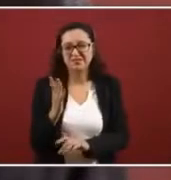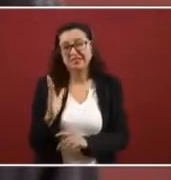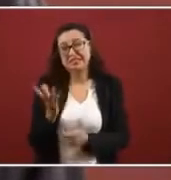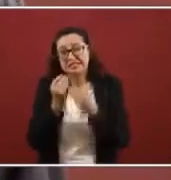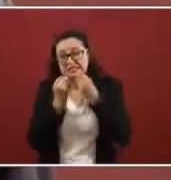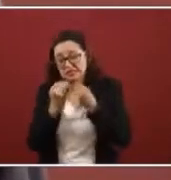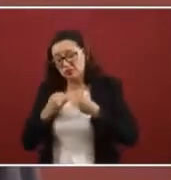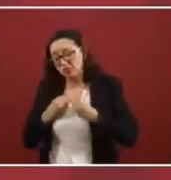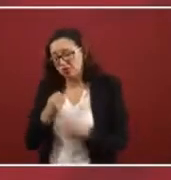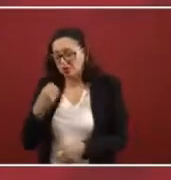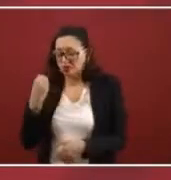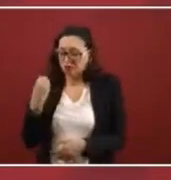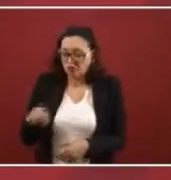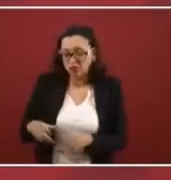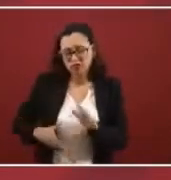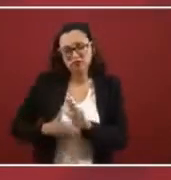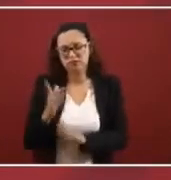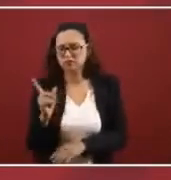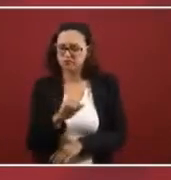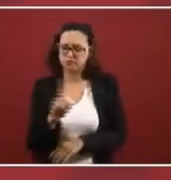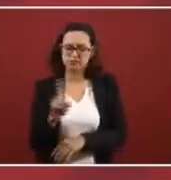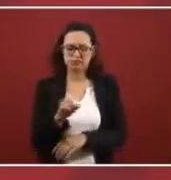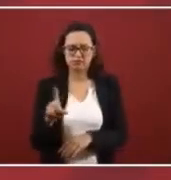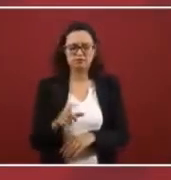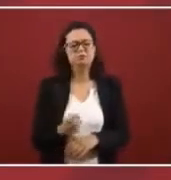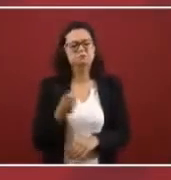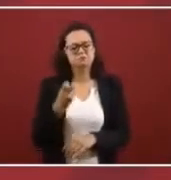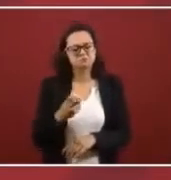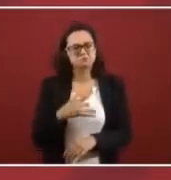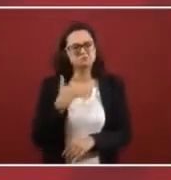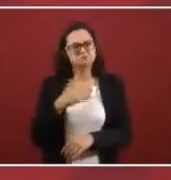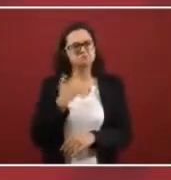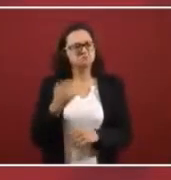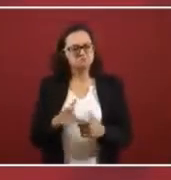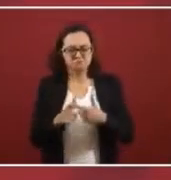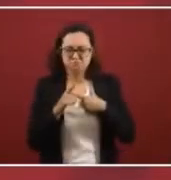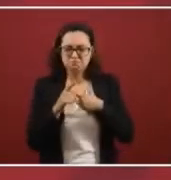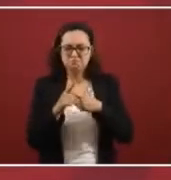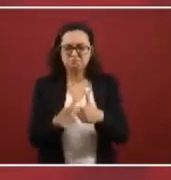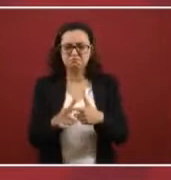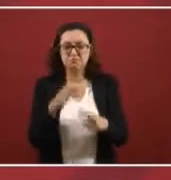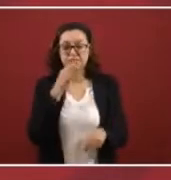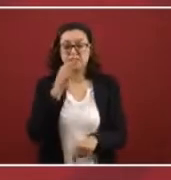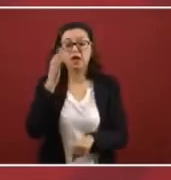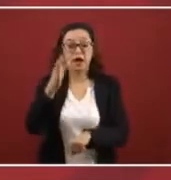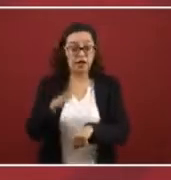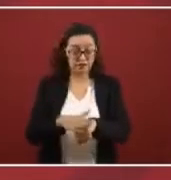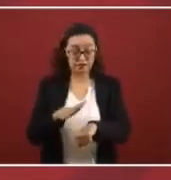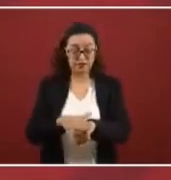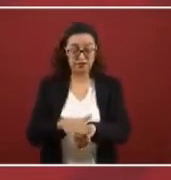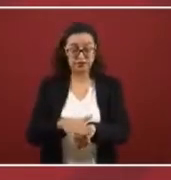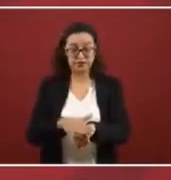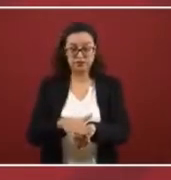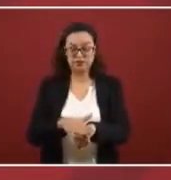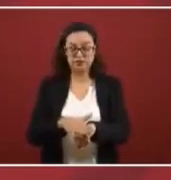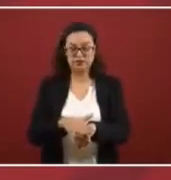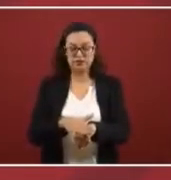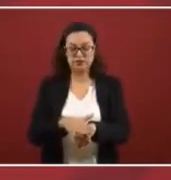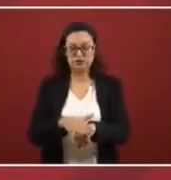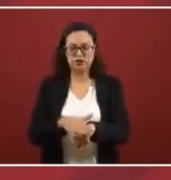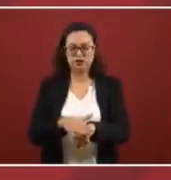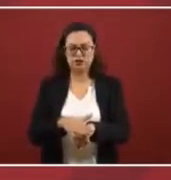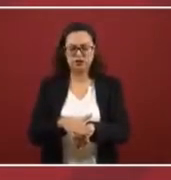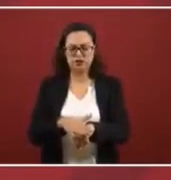not forced. Eso continúa. That continues. Les informo, and I inform you que